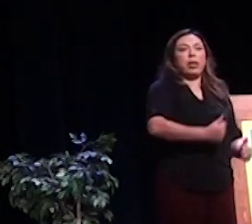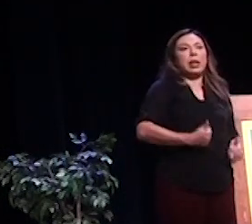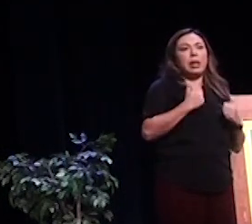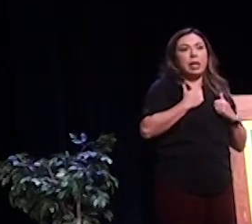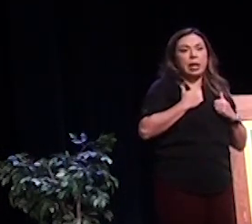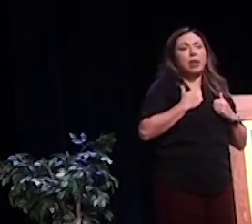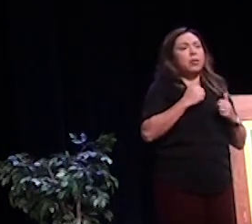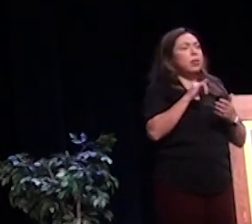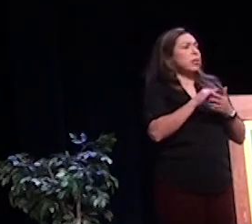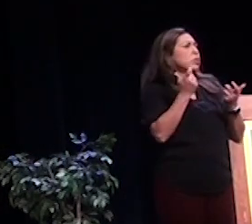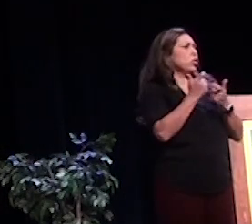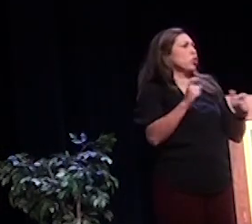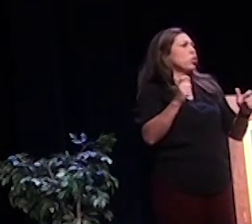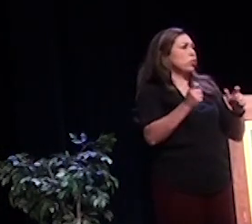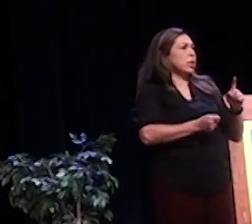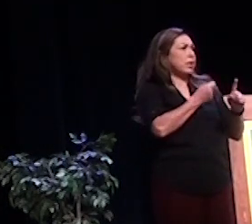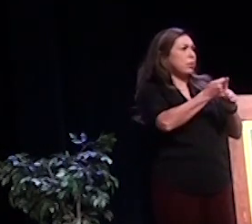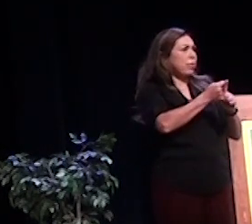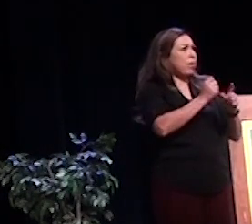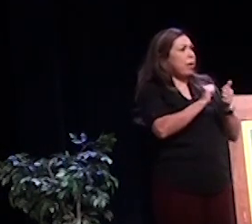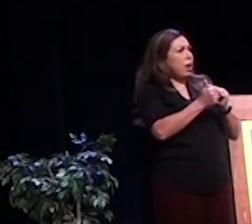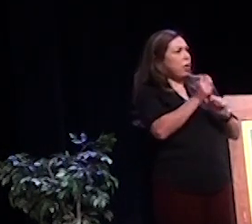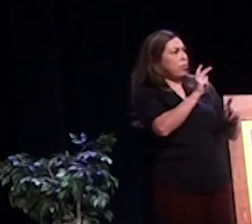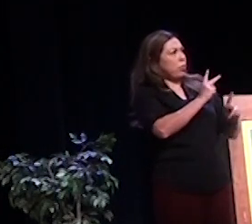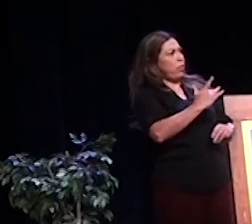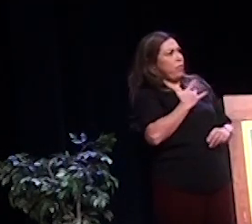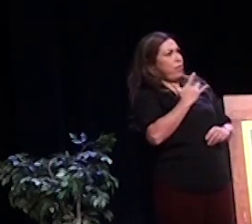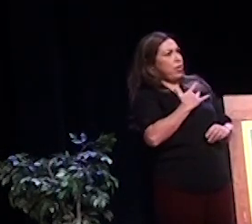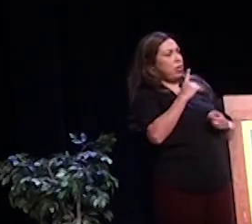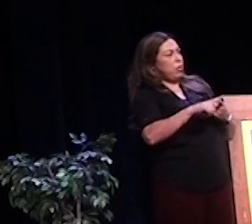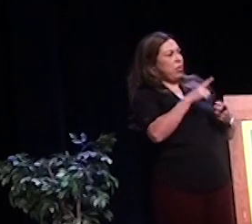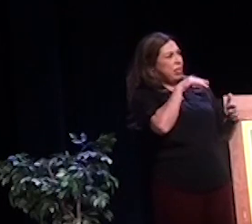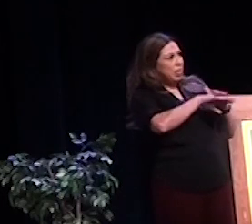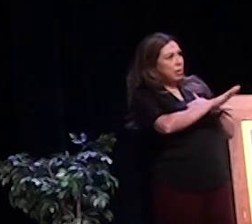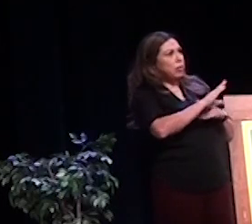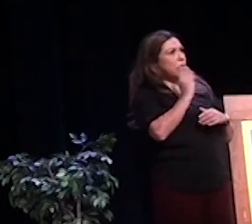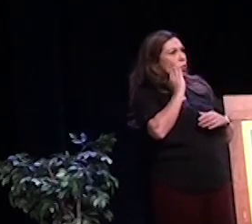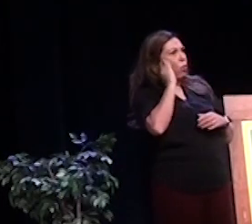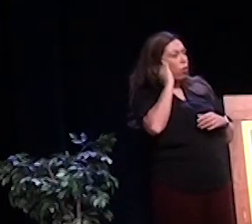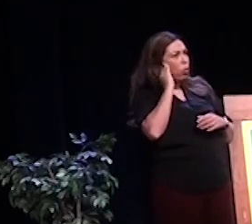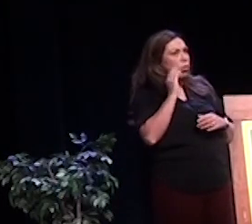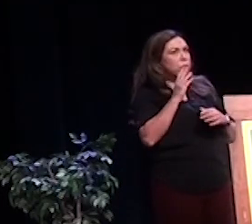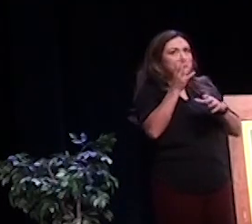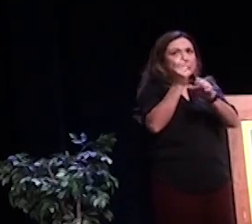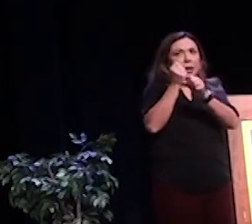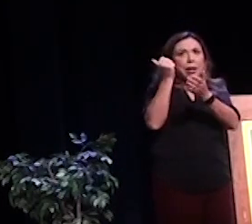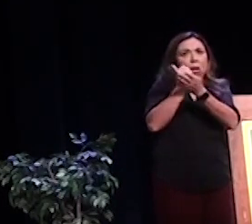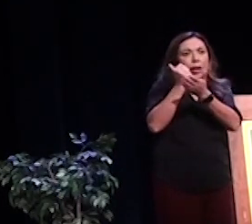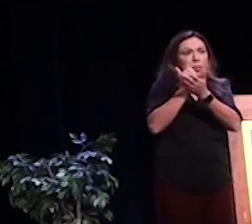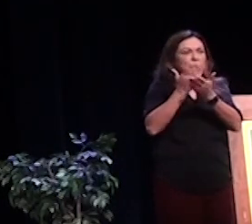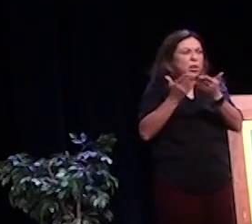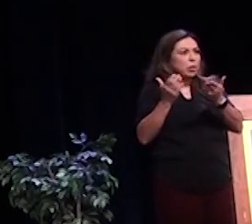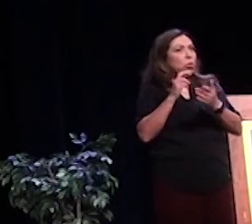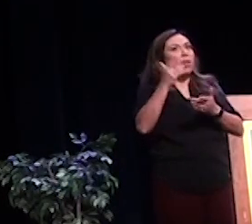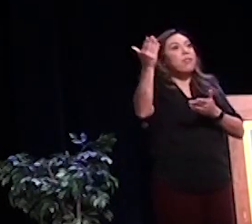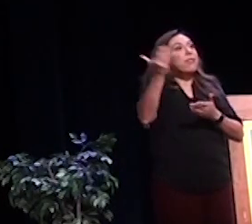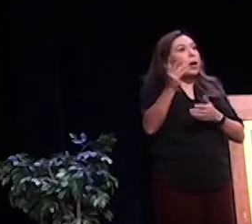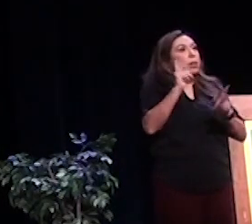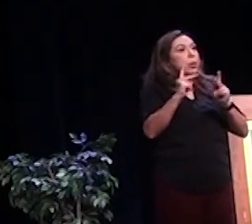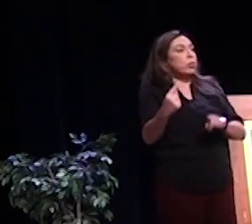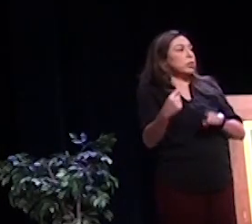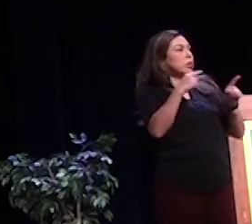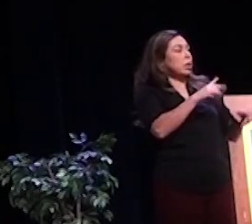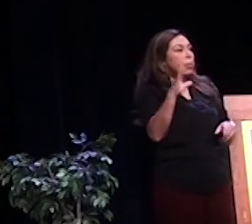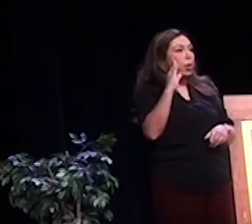has a huge impact on how people feel about allowing people into their home to get resources that they need to connect with, or inviting people to their